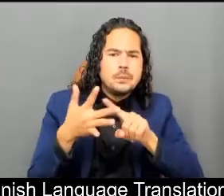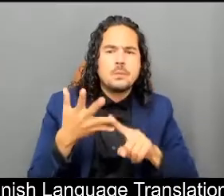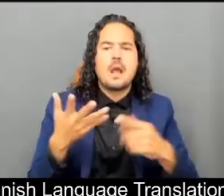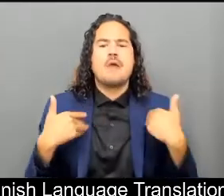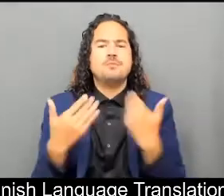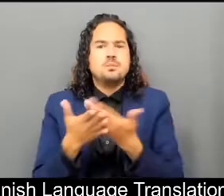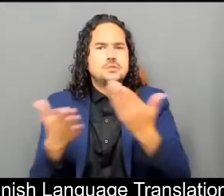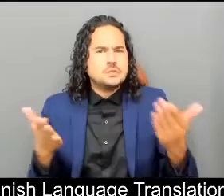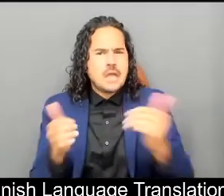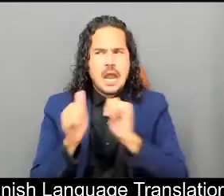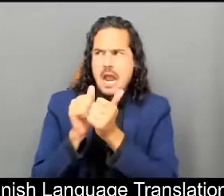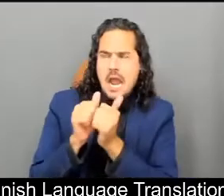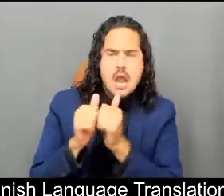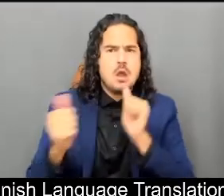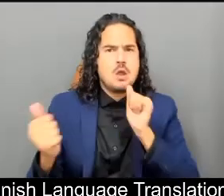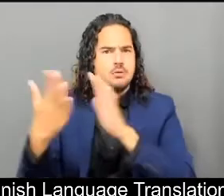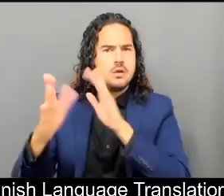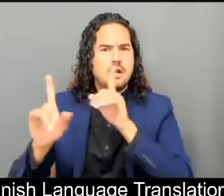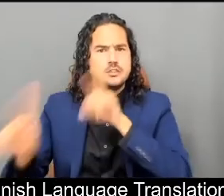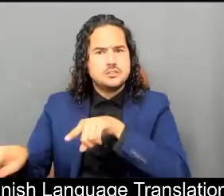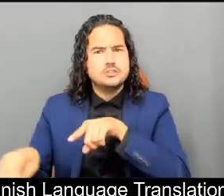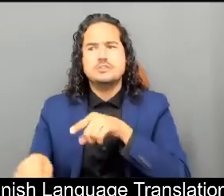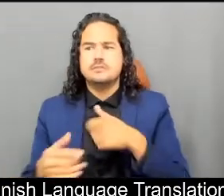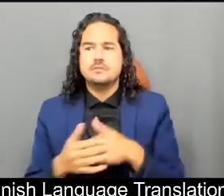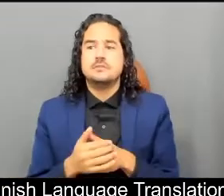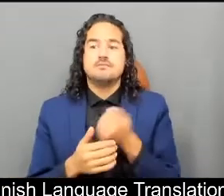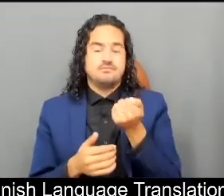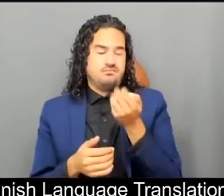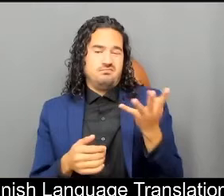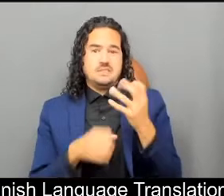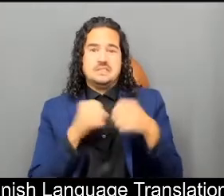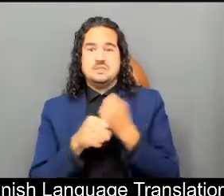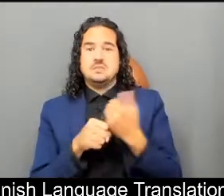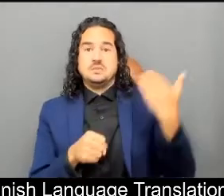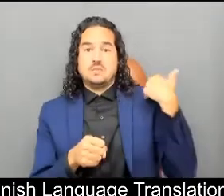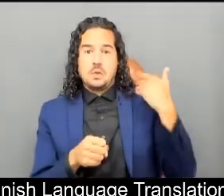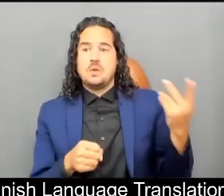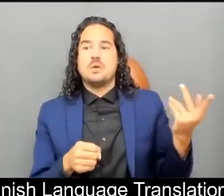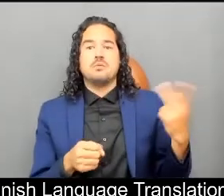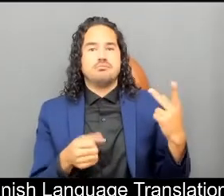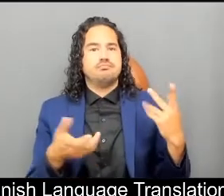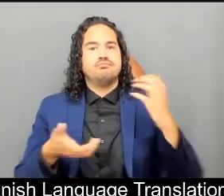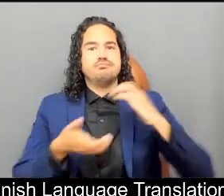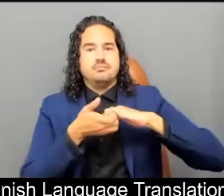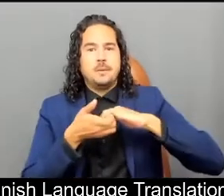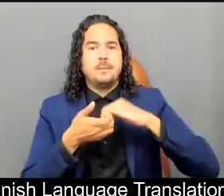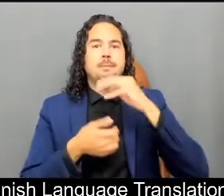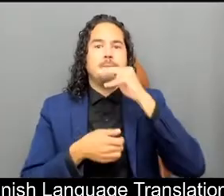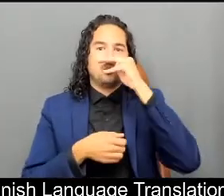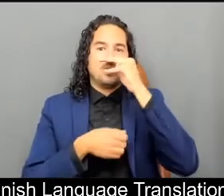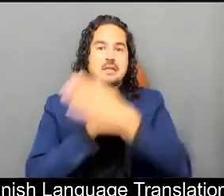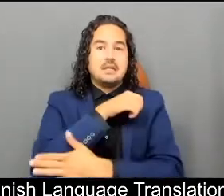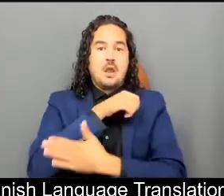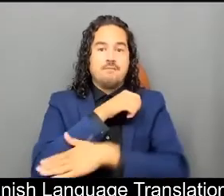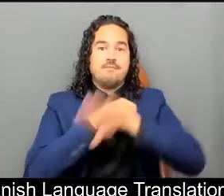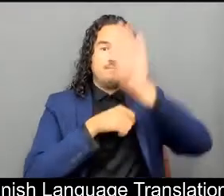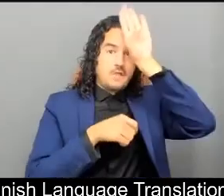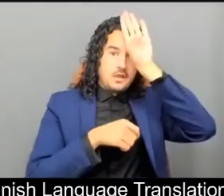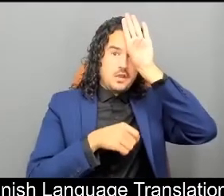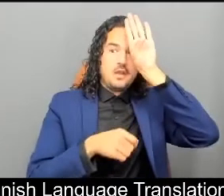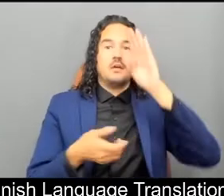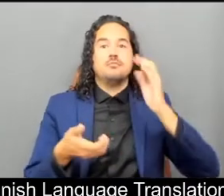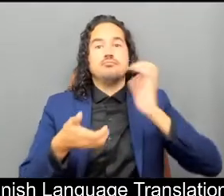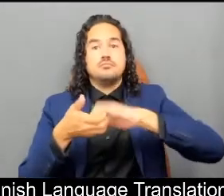we partnered with Marin County Fire Department, partnered with the National Park Service to expand our fire crew